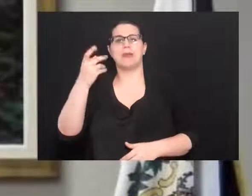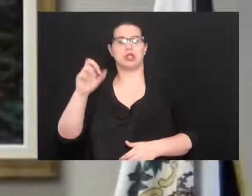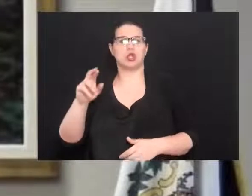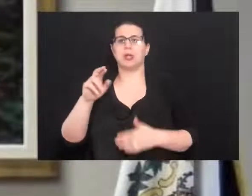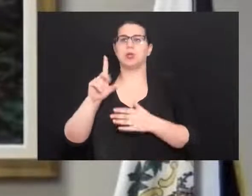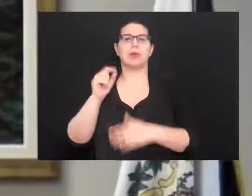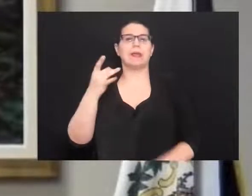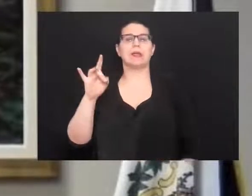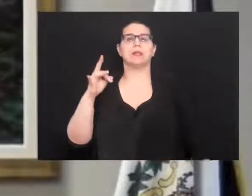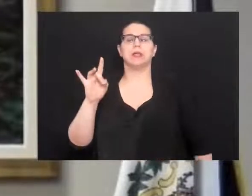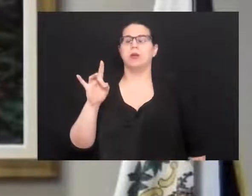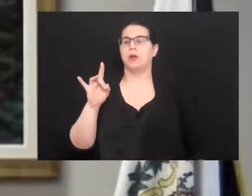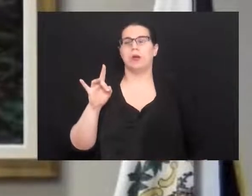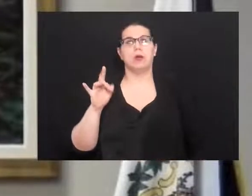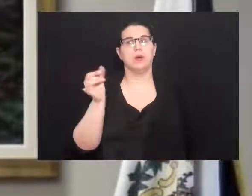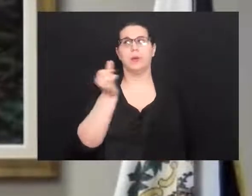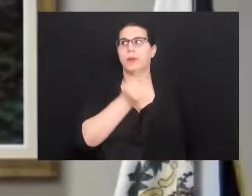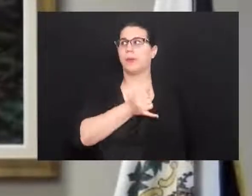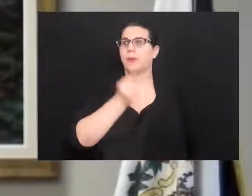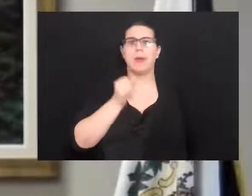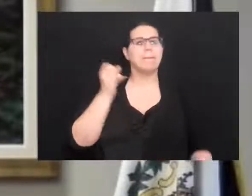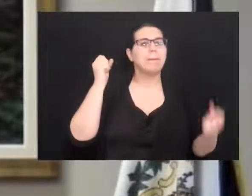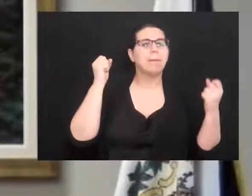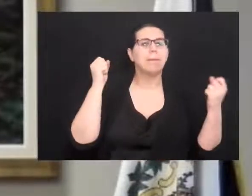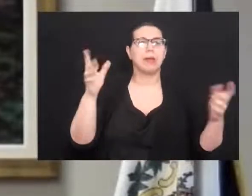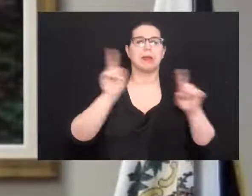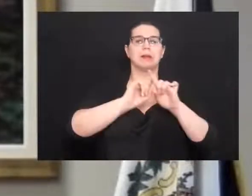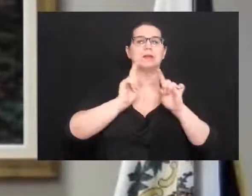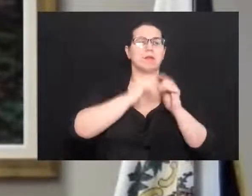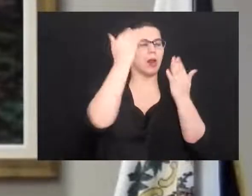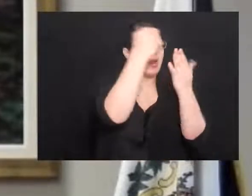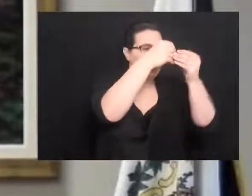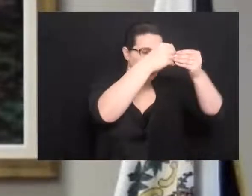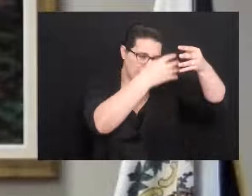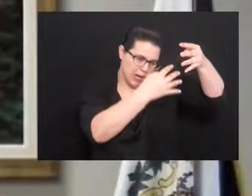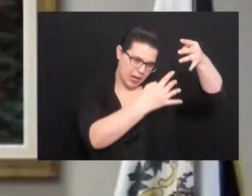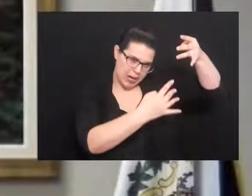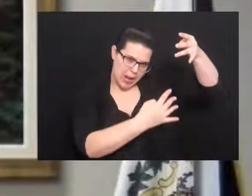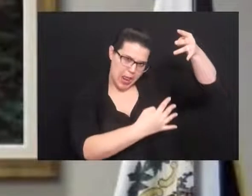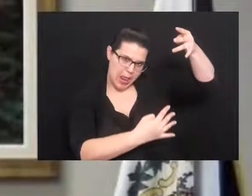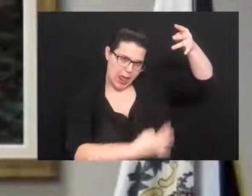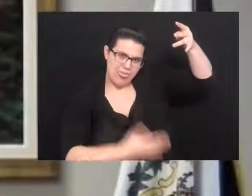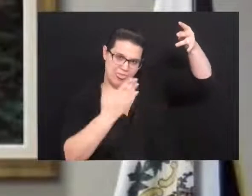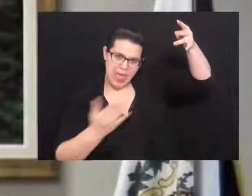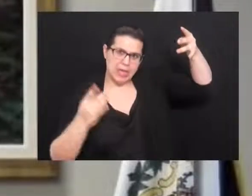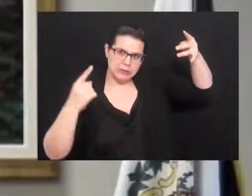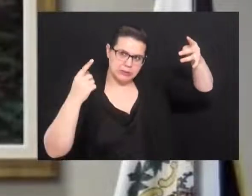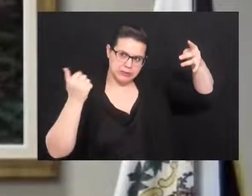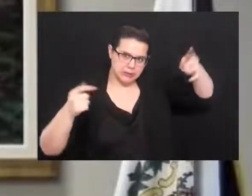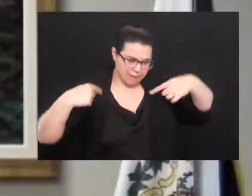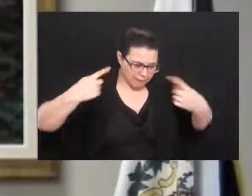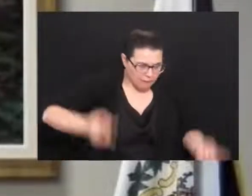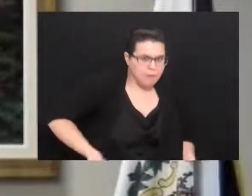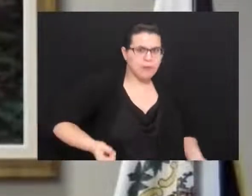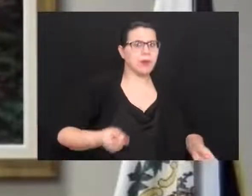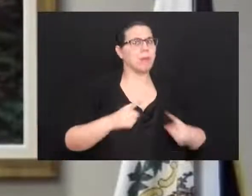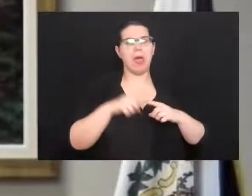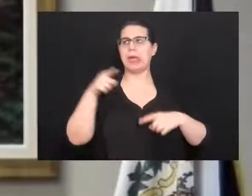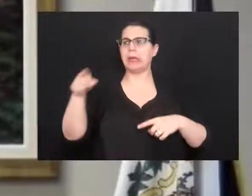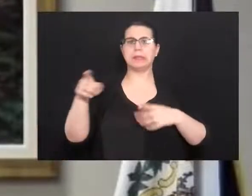begin to list all of the things Walt has done for the Bureau, but his leadership has been instrumental in responses to